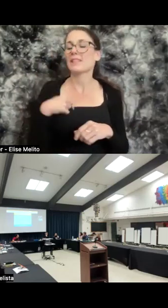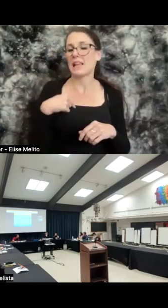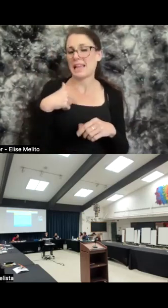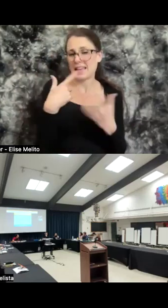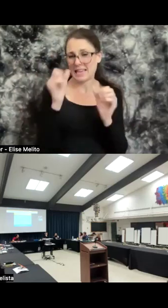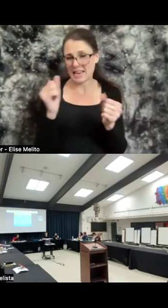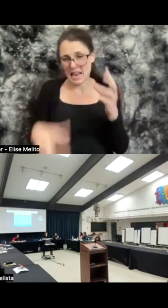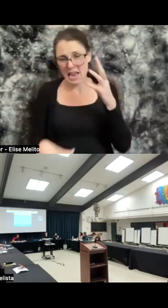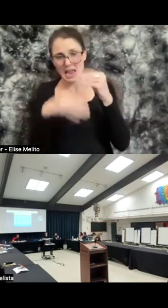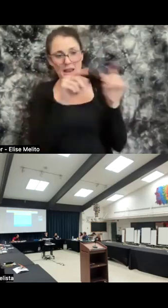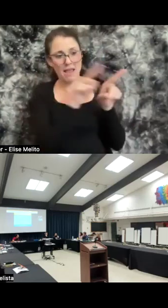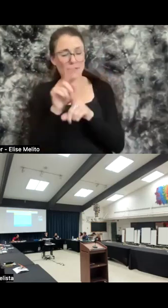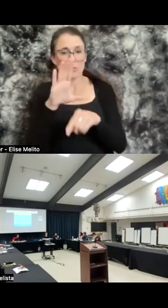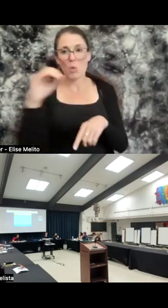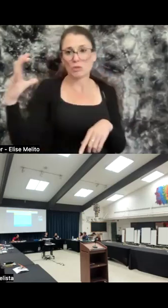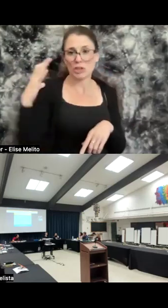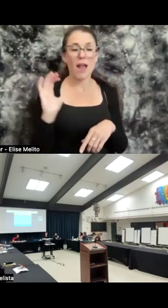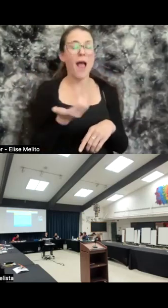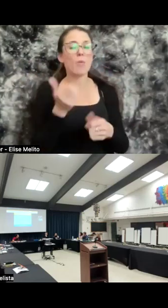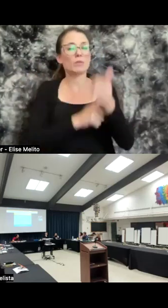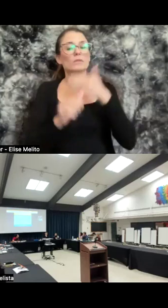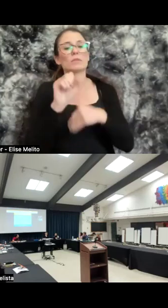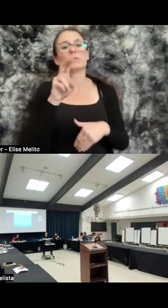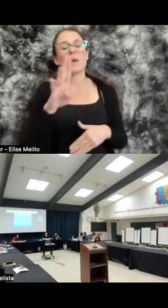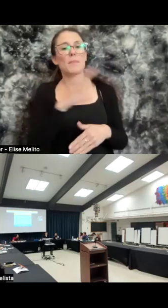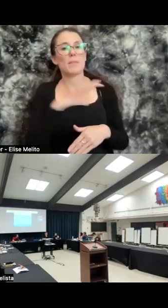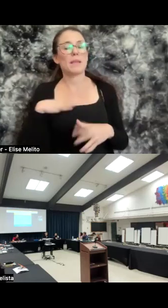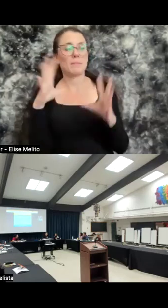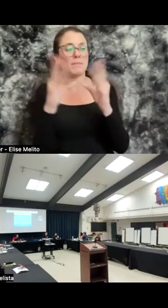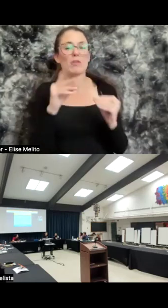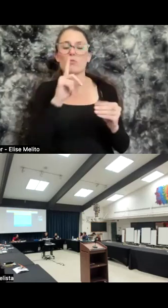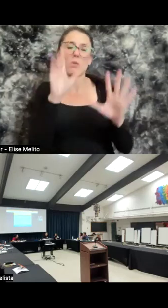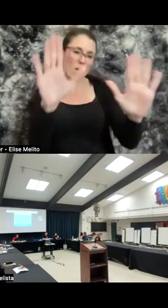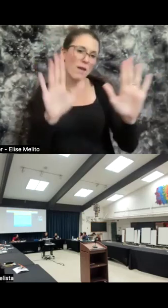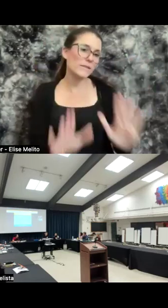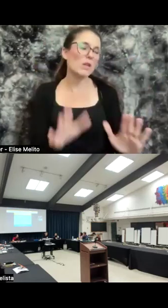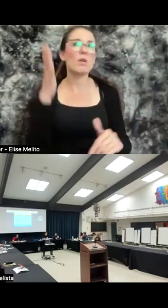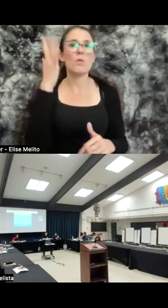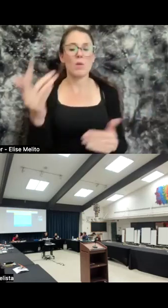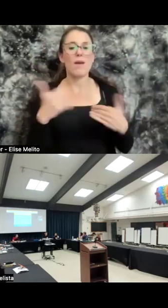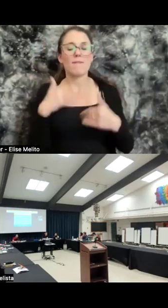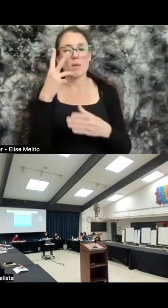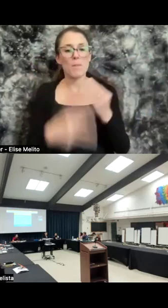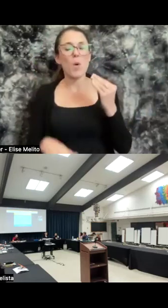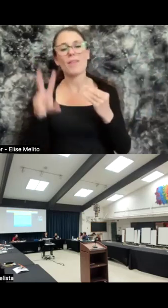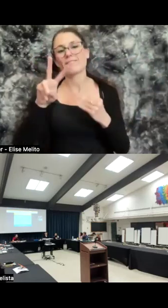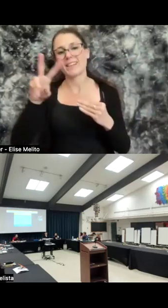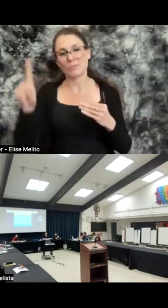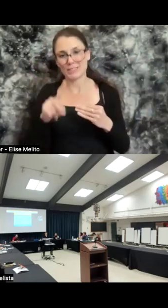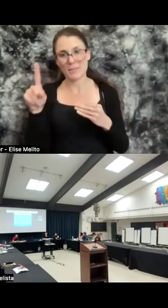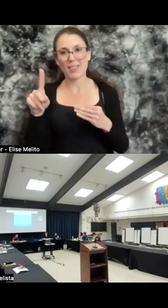co-chair, our subcommittee meeting, it was wonderful because we did have both vice principals at